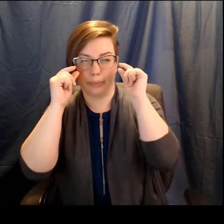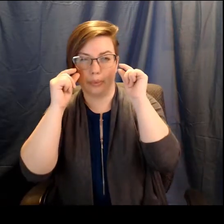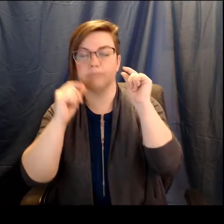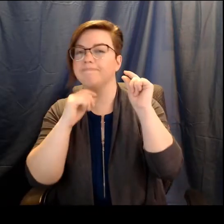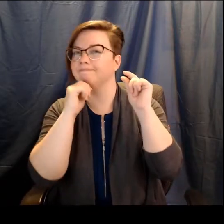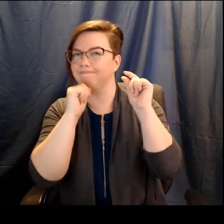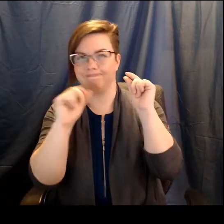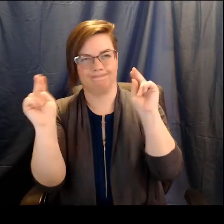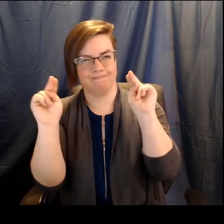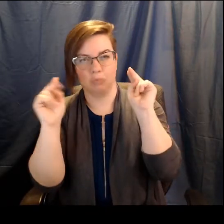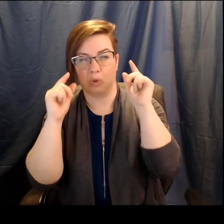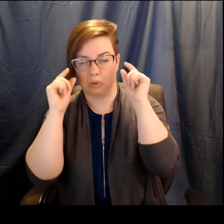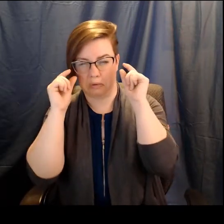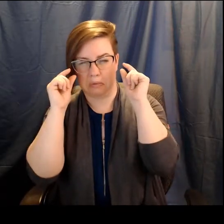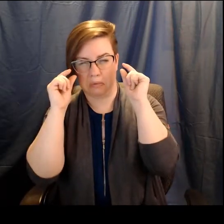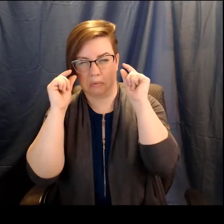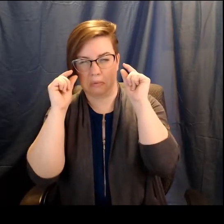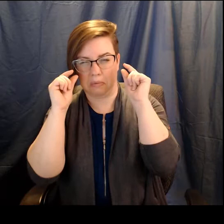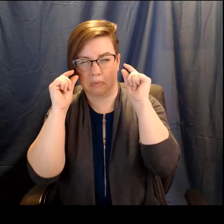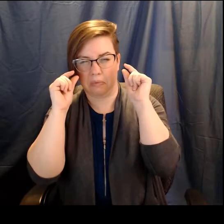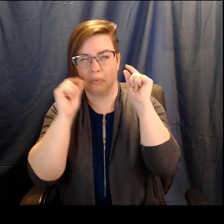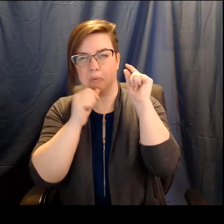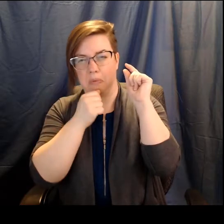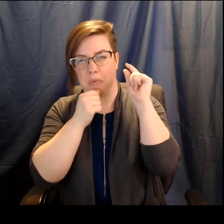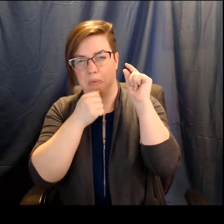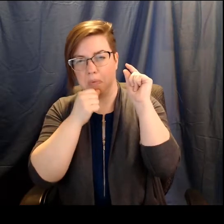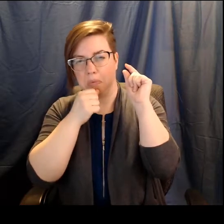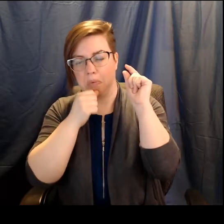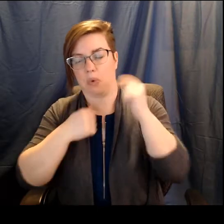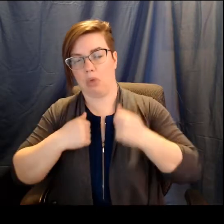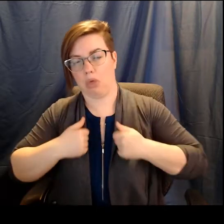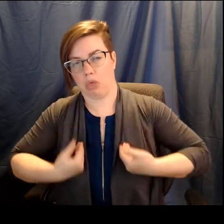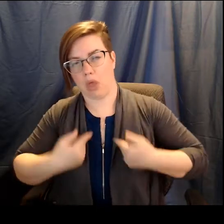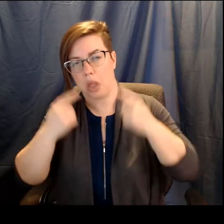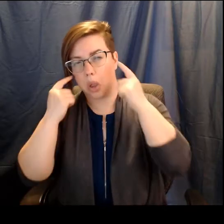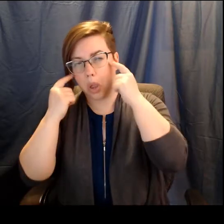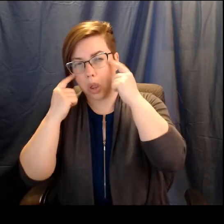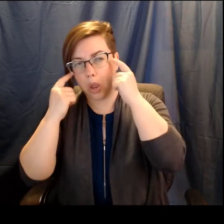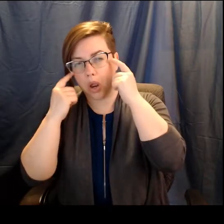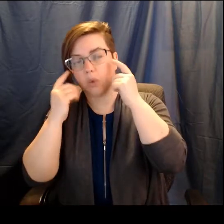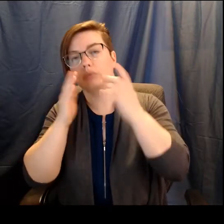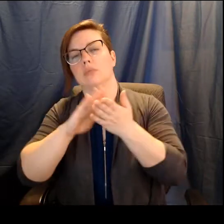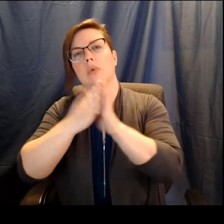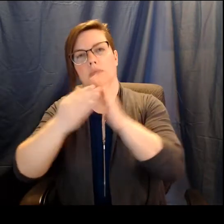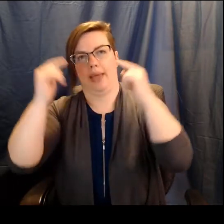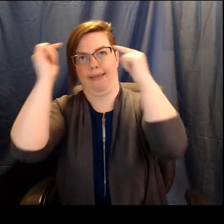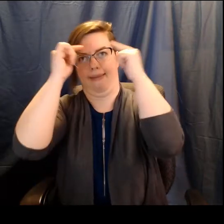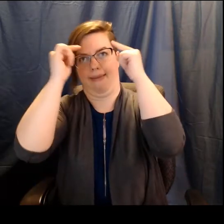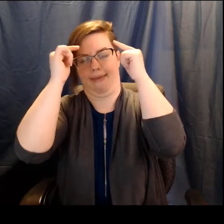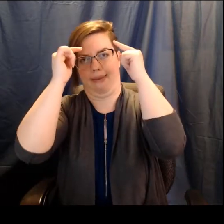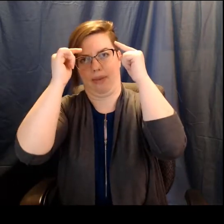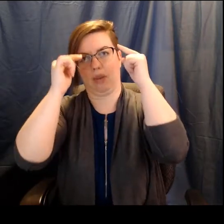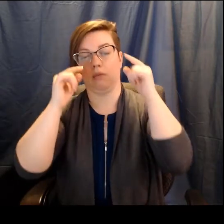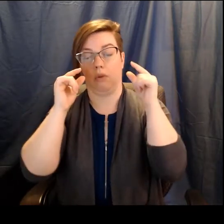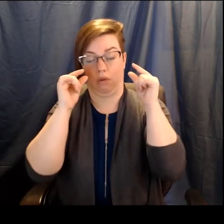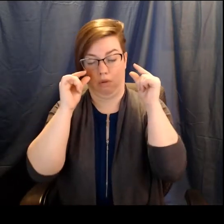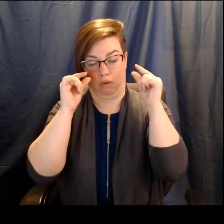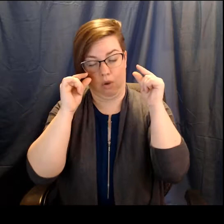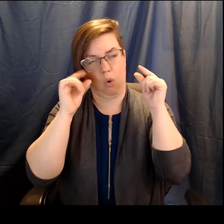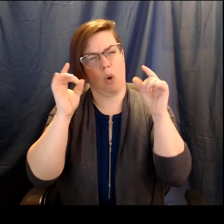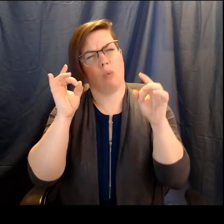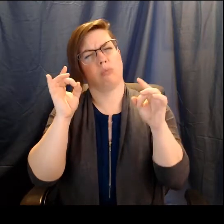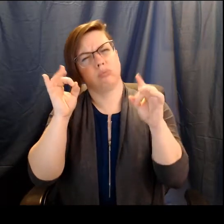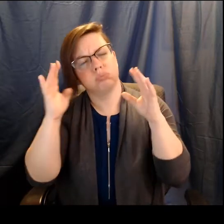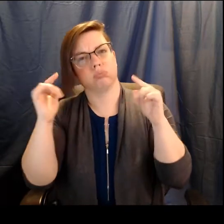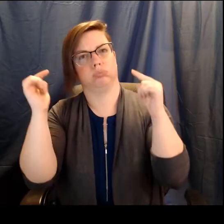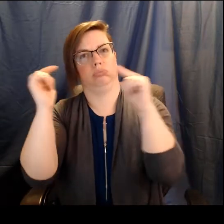Some people will then interpret that as a headache, and some people will develop an even more severe headache from having to squint. So there's